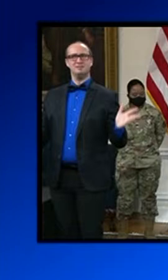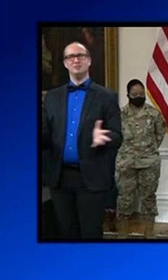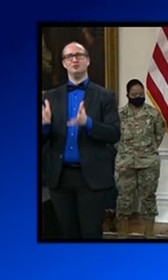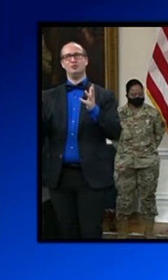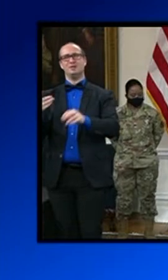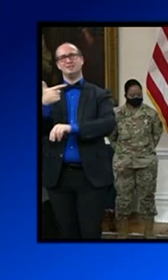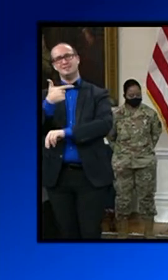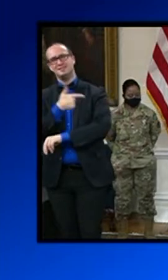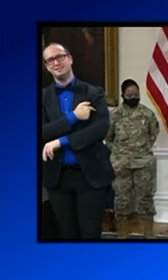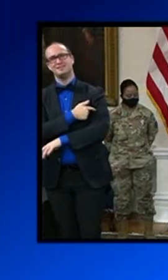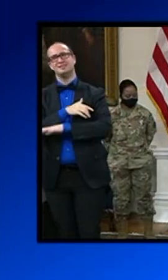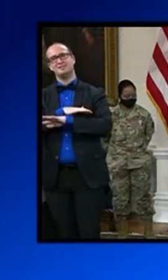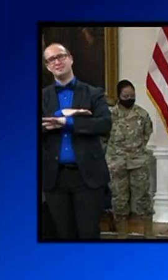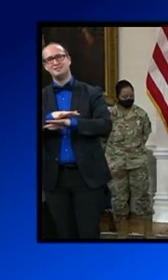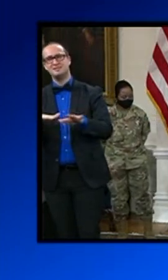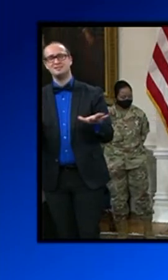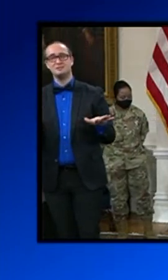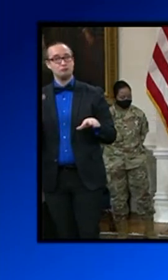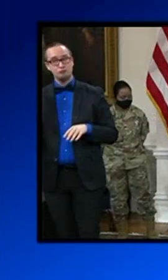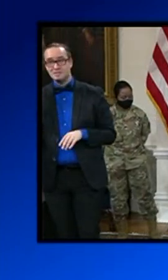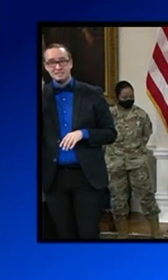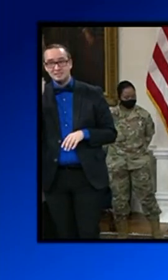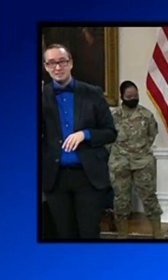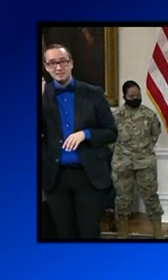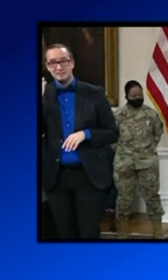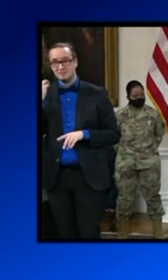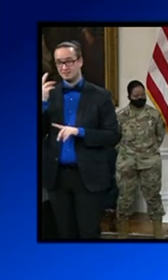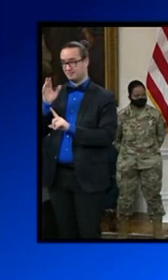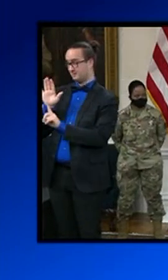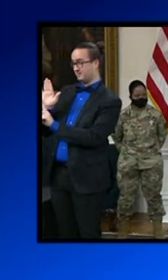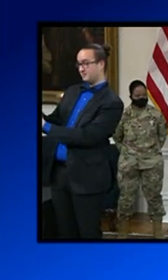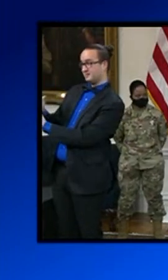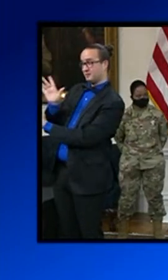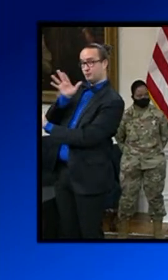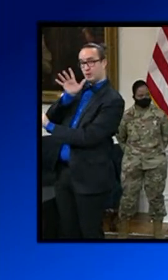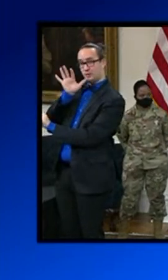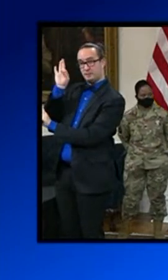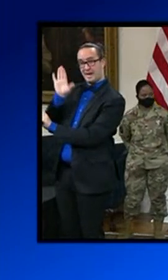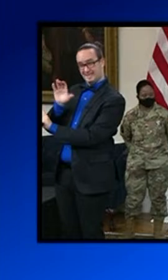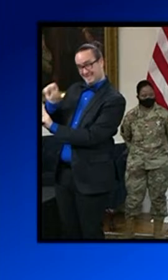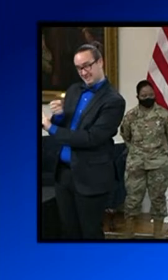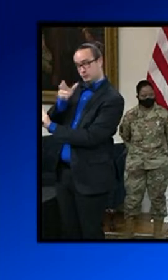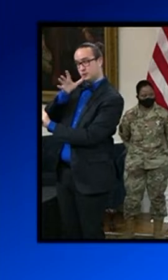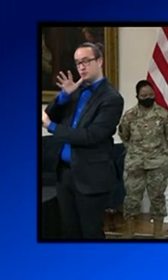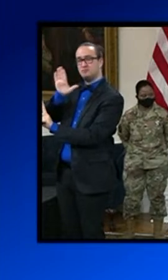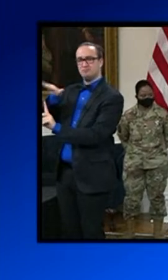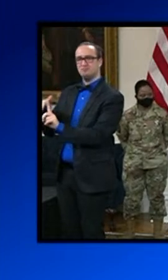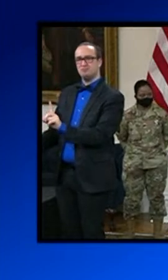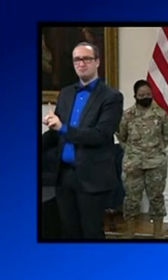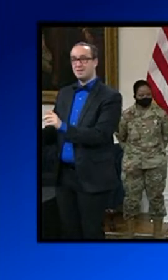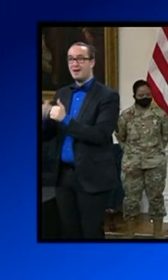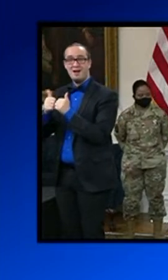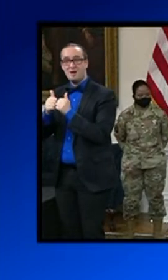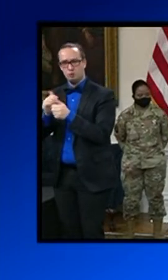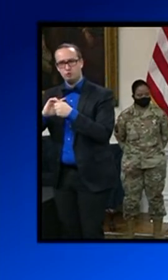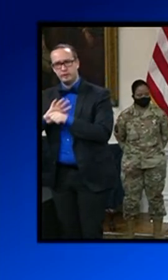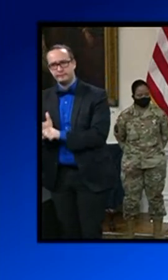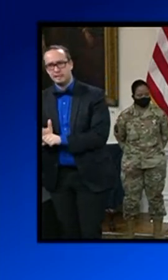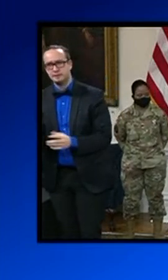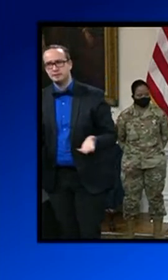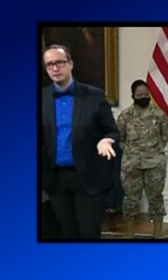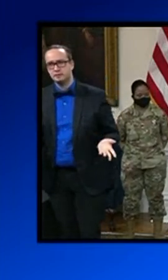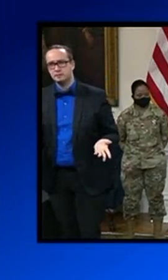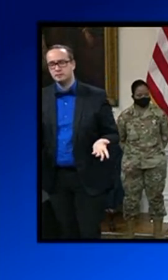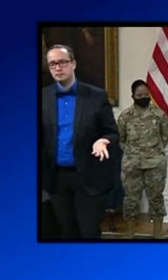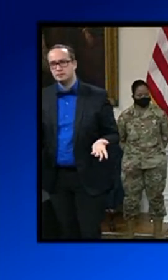example by encouraging his membership to get vaccinated and getting vaccinated himself. The chair of the